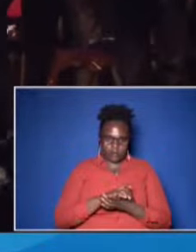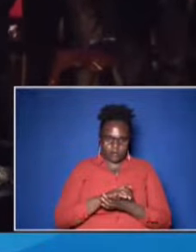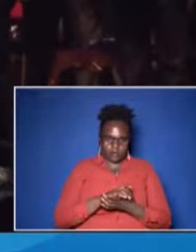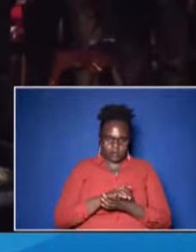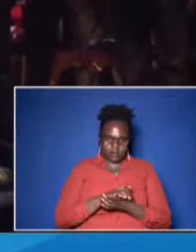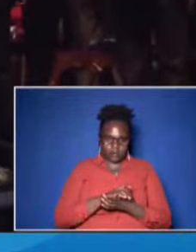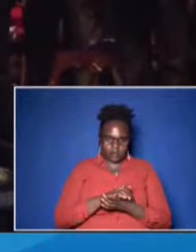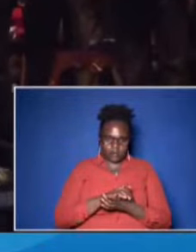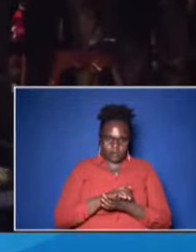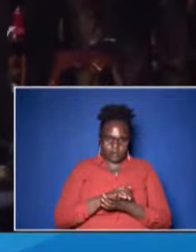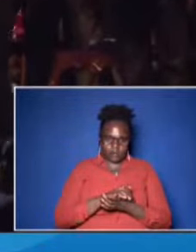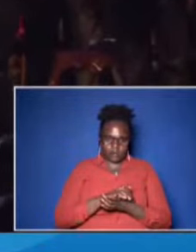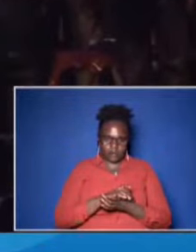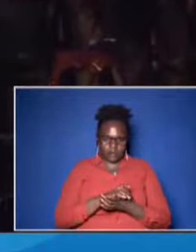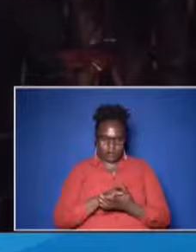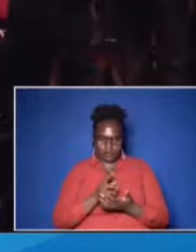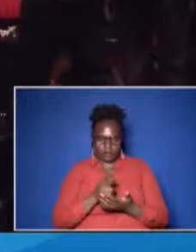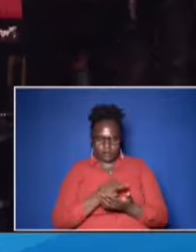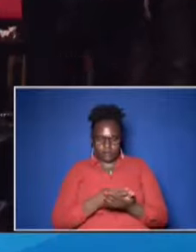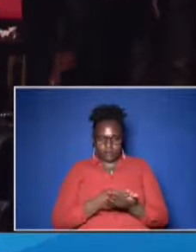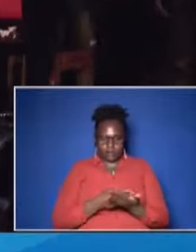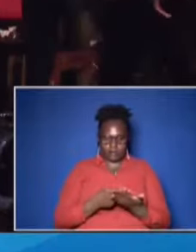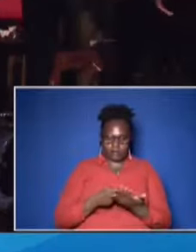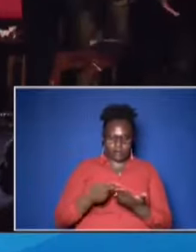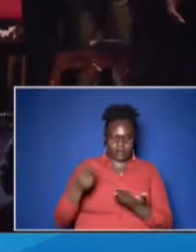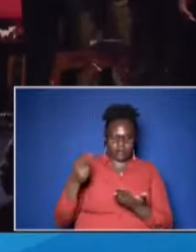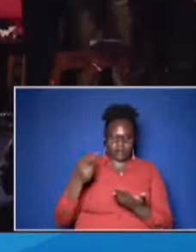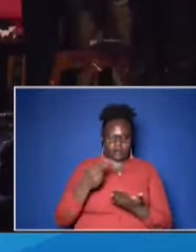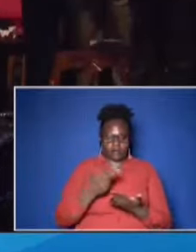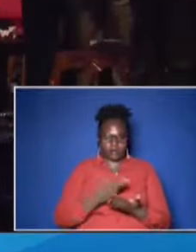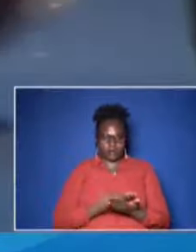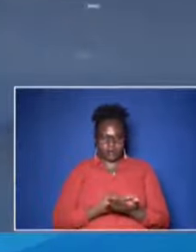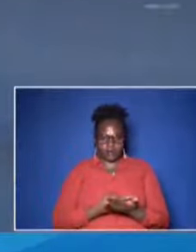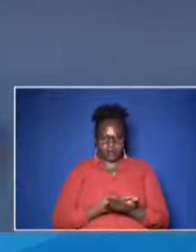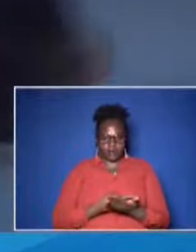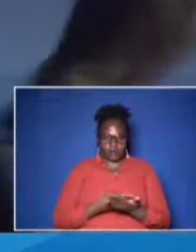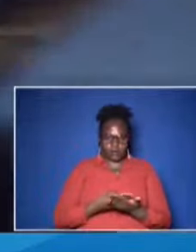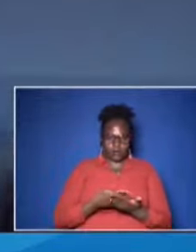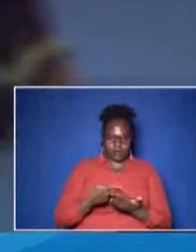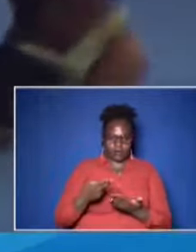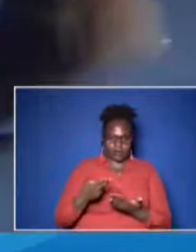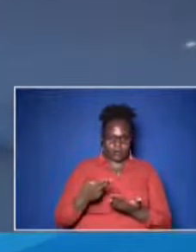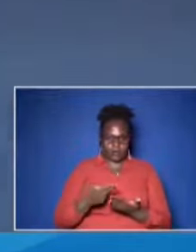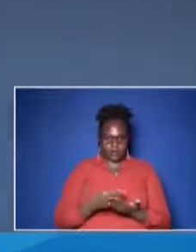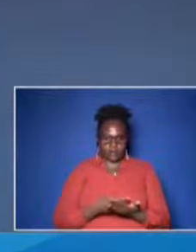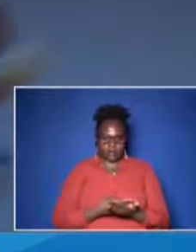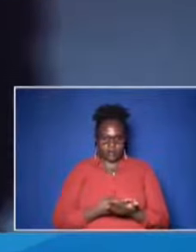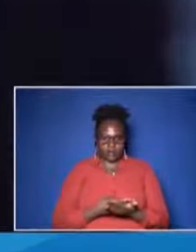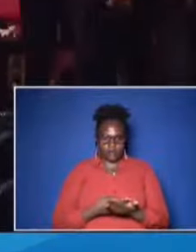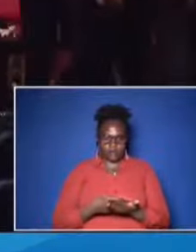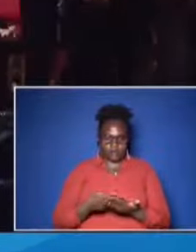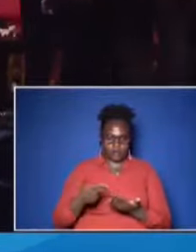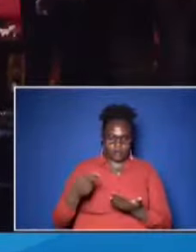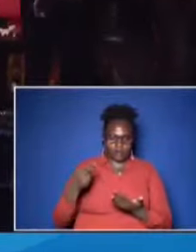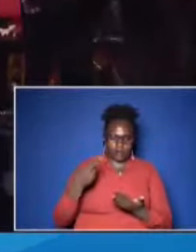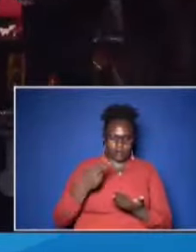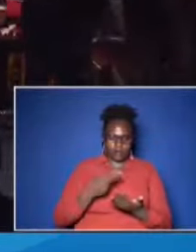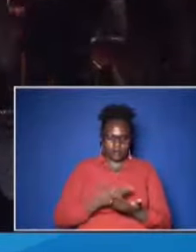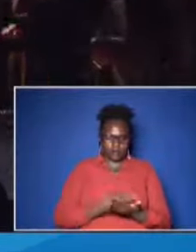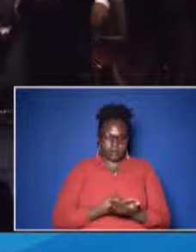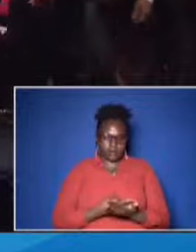walk holy let me have the king holy holy are you